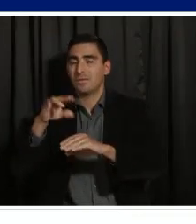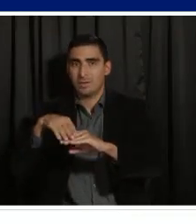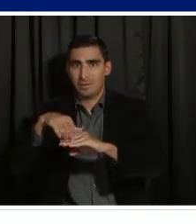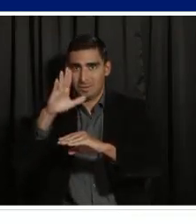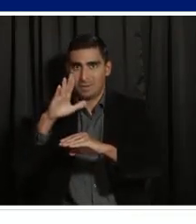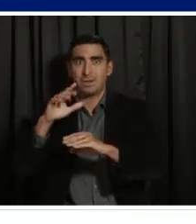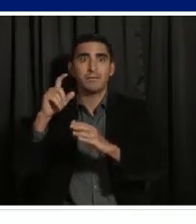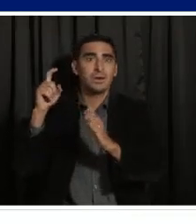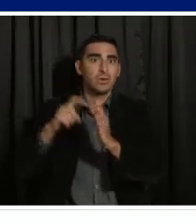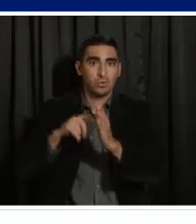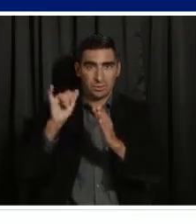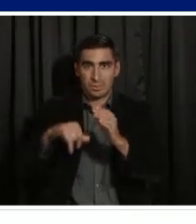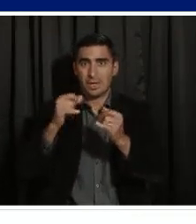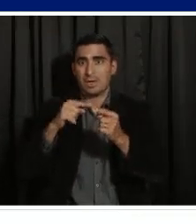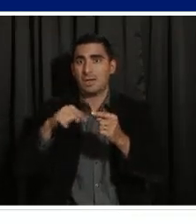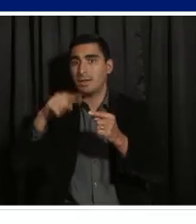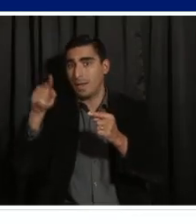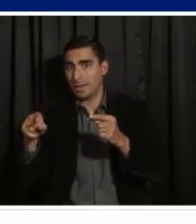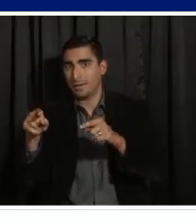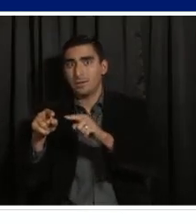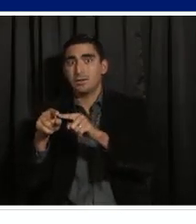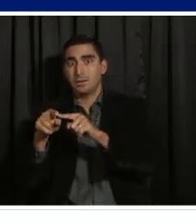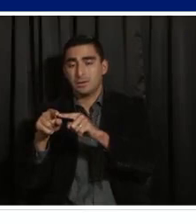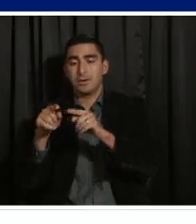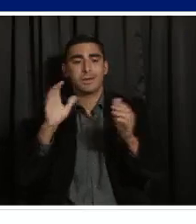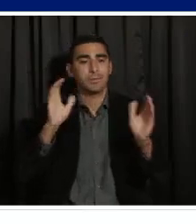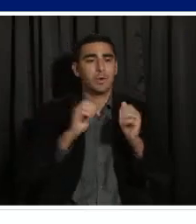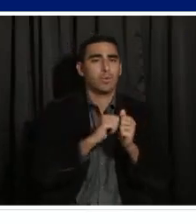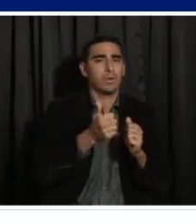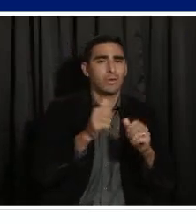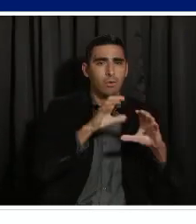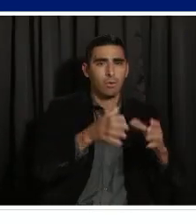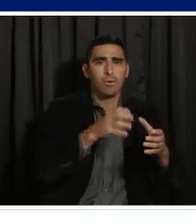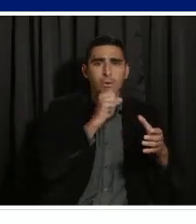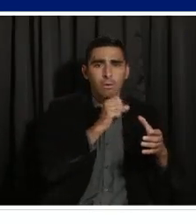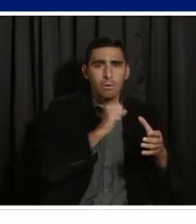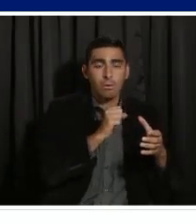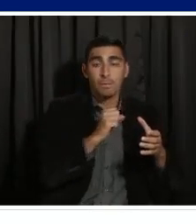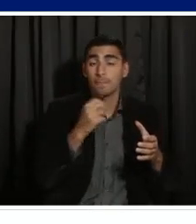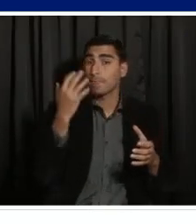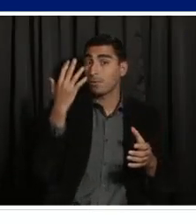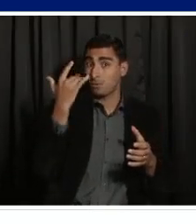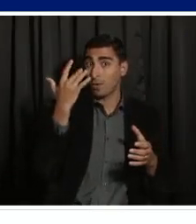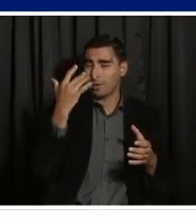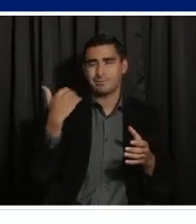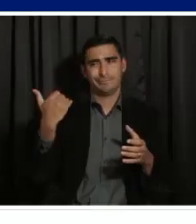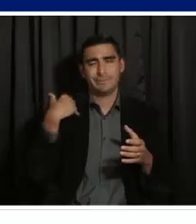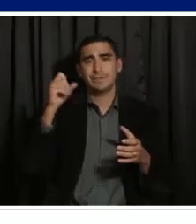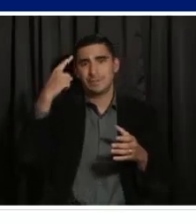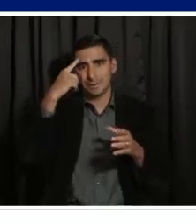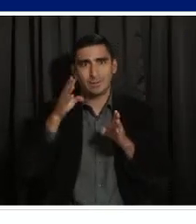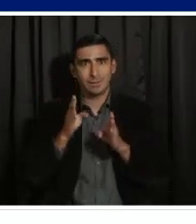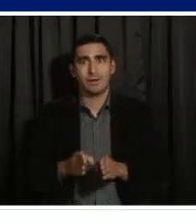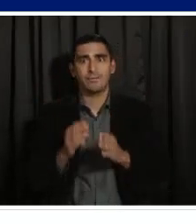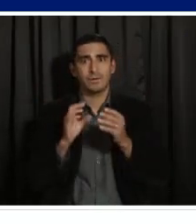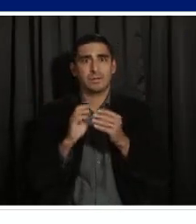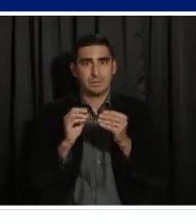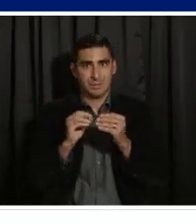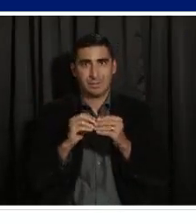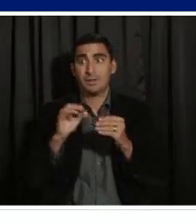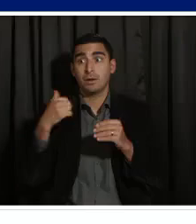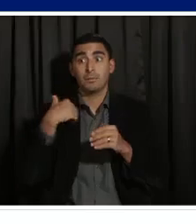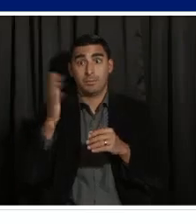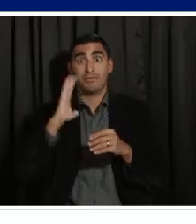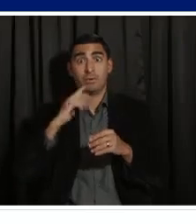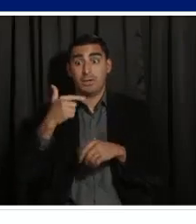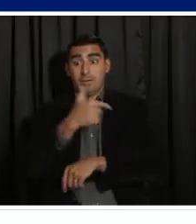trend line there than we see with some of the other age groups. And part of that may be due to what the governor was discussing, the waning immunity that we're seeing that we